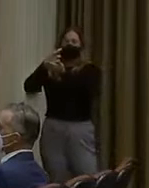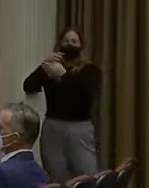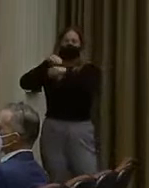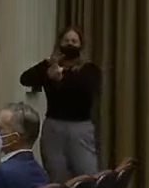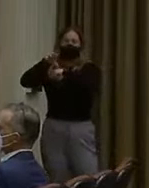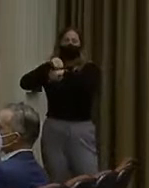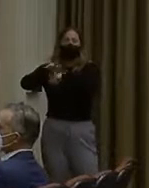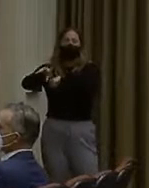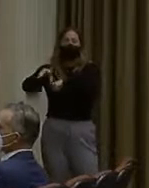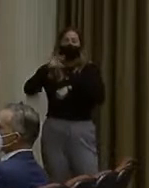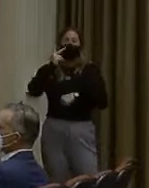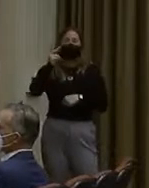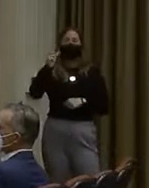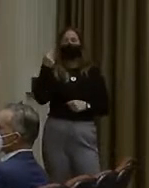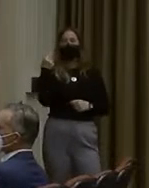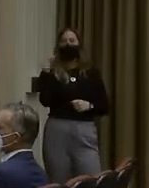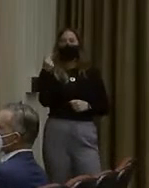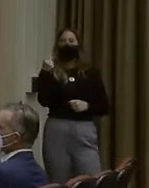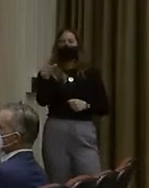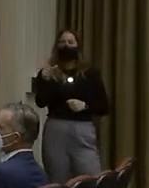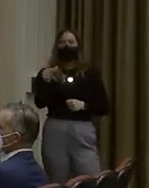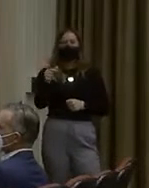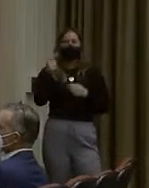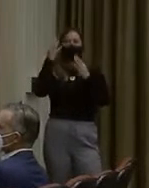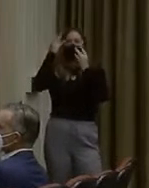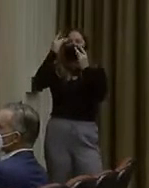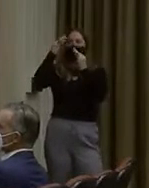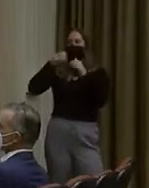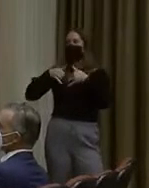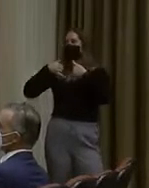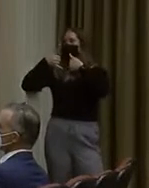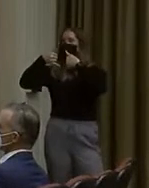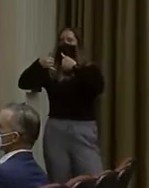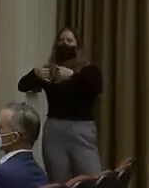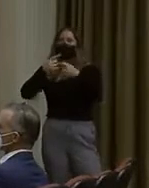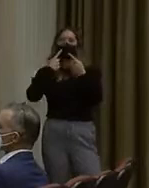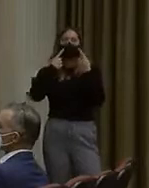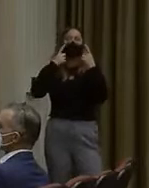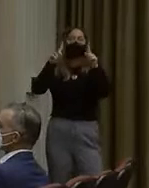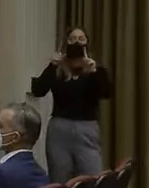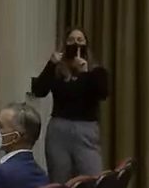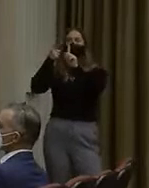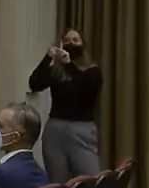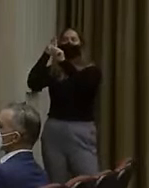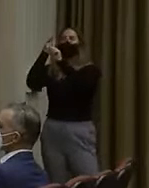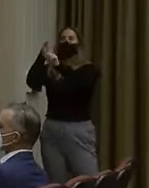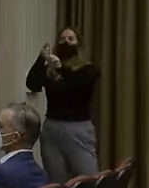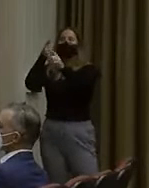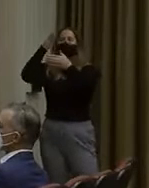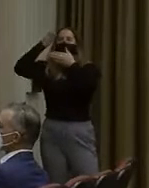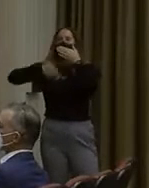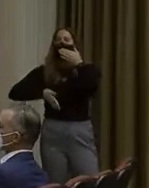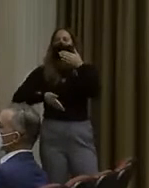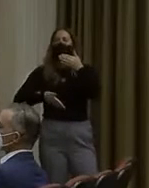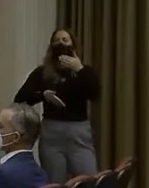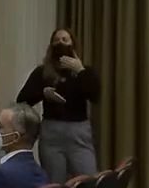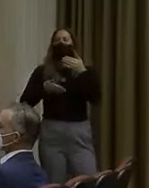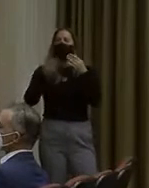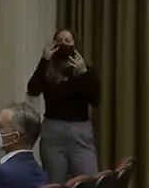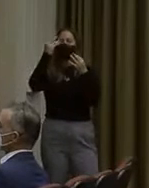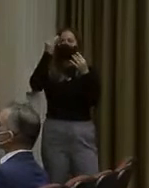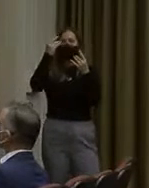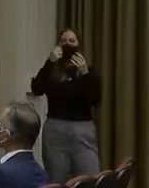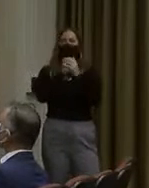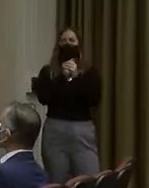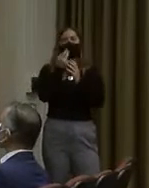the green, if we think about the rewards, if we think about the ideals, the goals, the end in mind, I think back to being